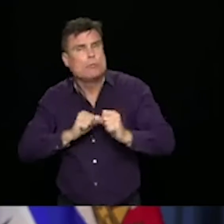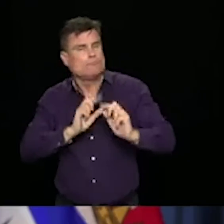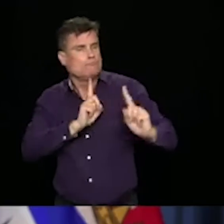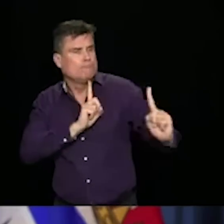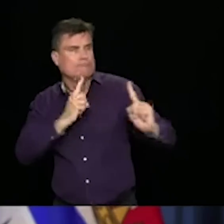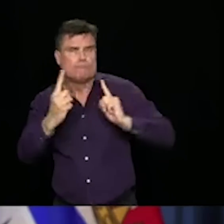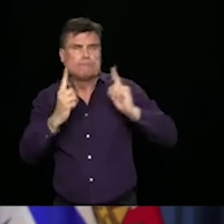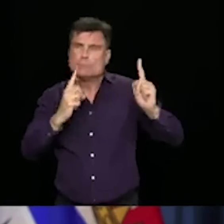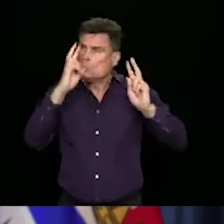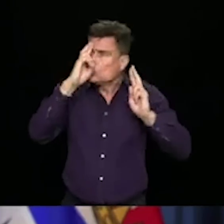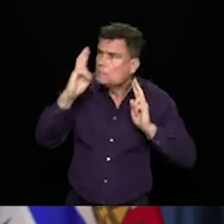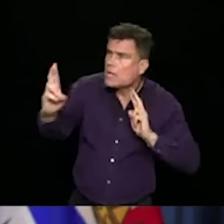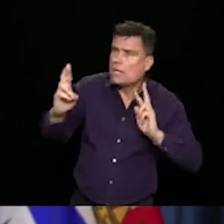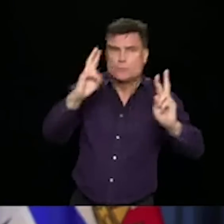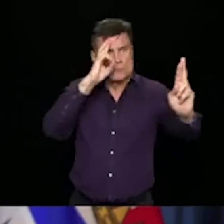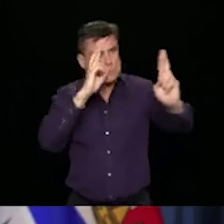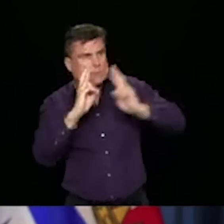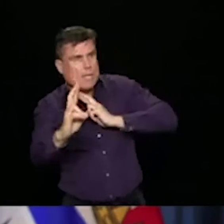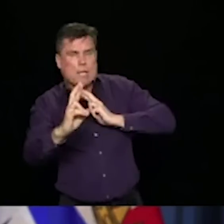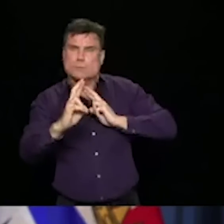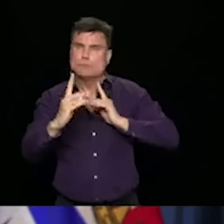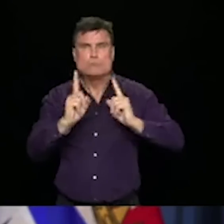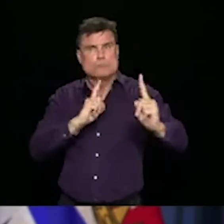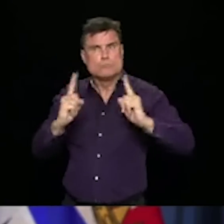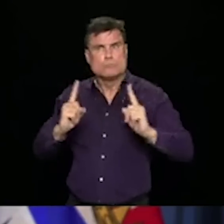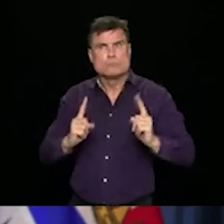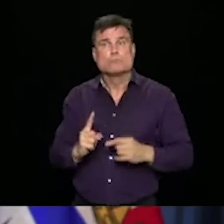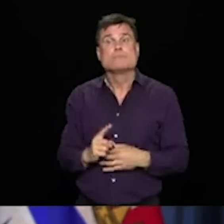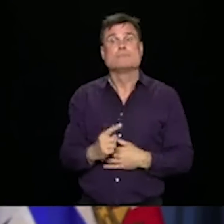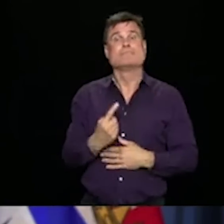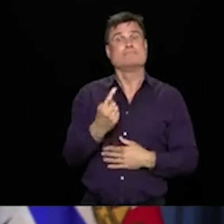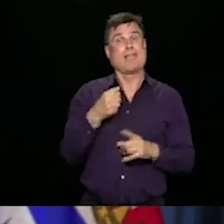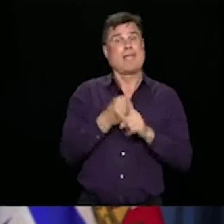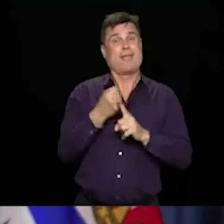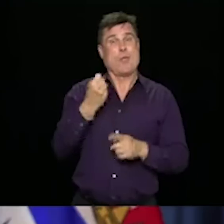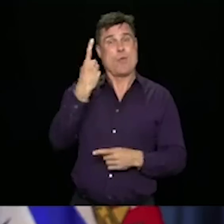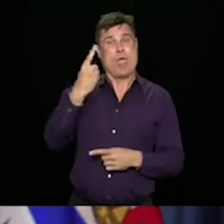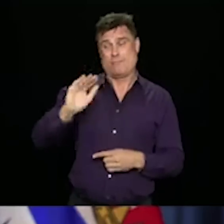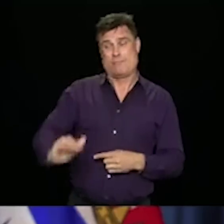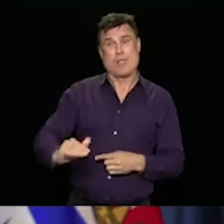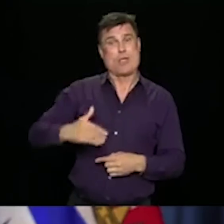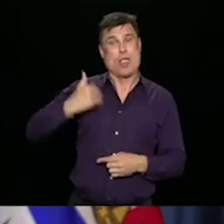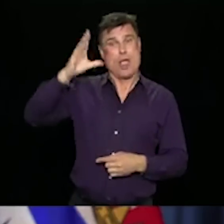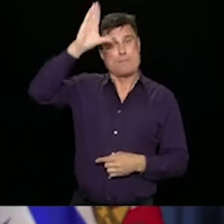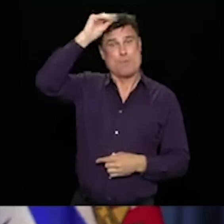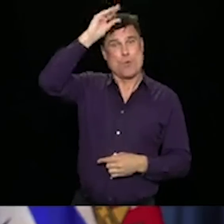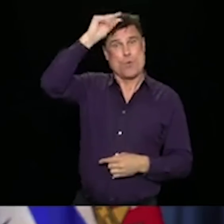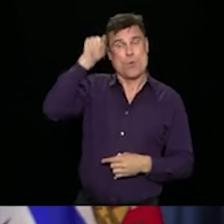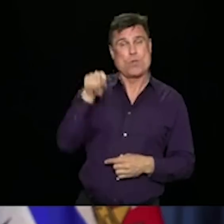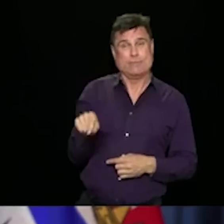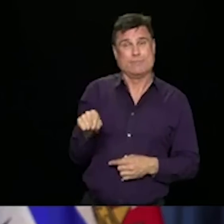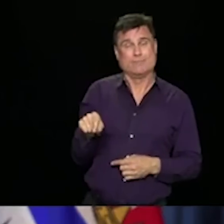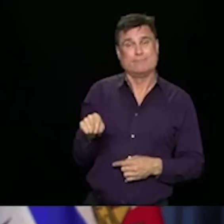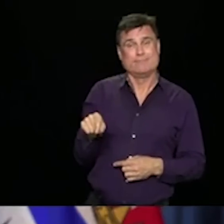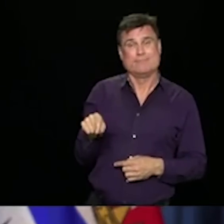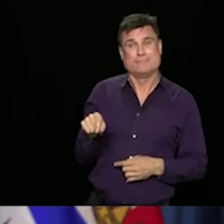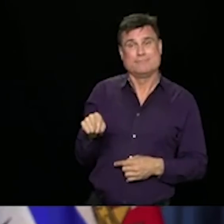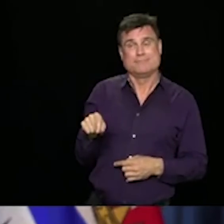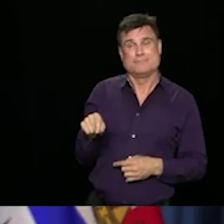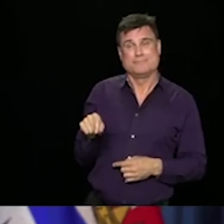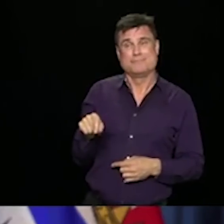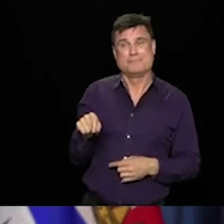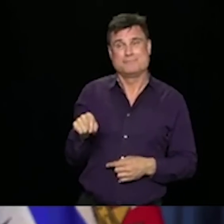in particular a young boy who did an impromptu concert for me a couple of weeks